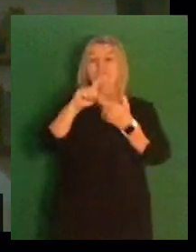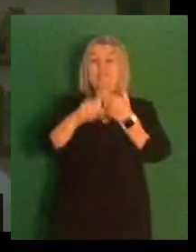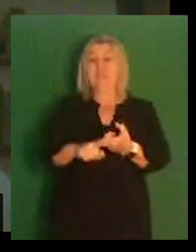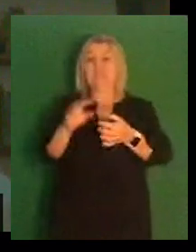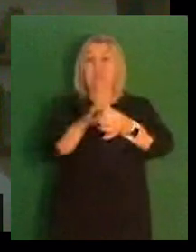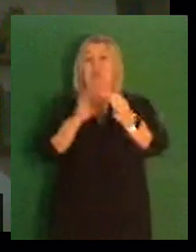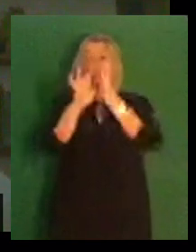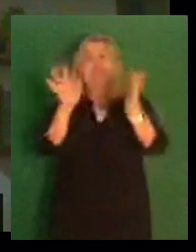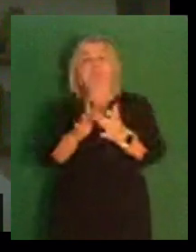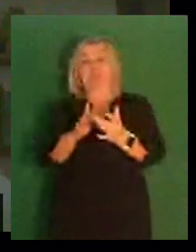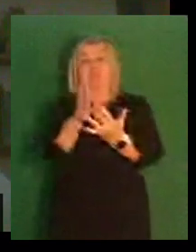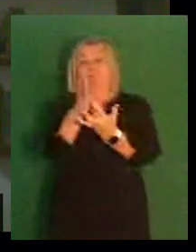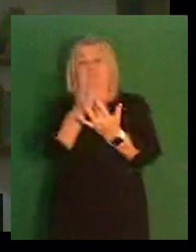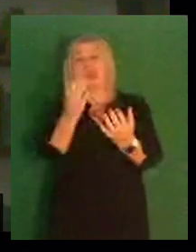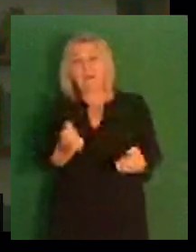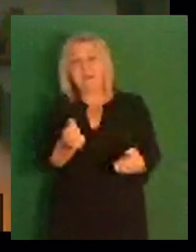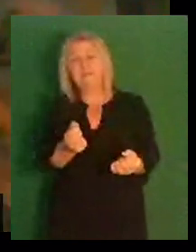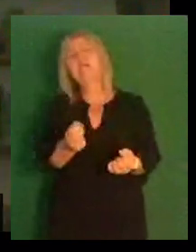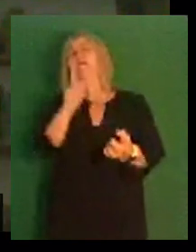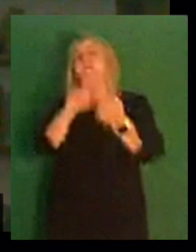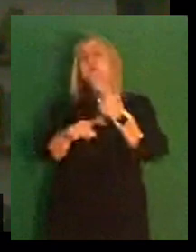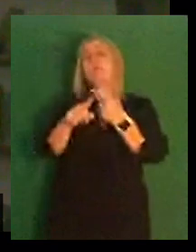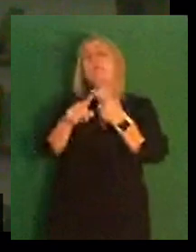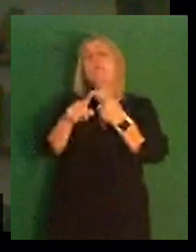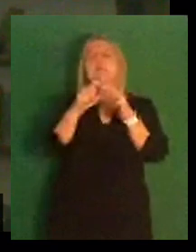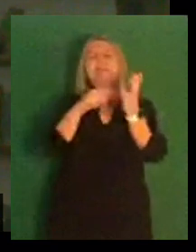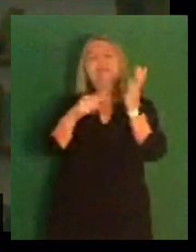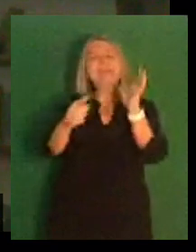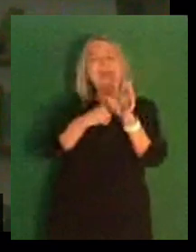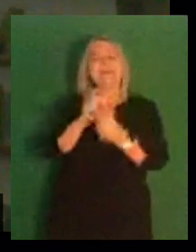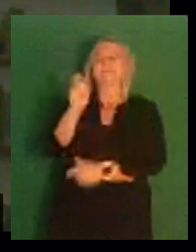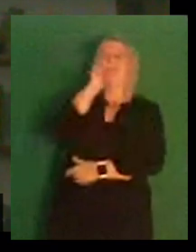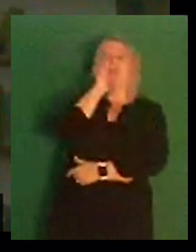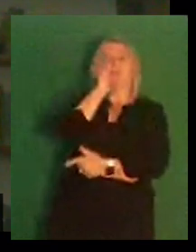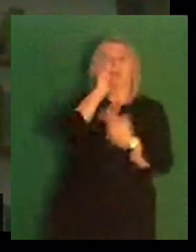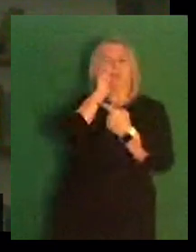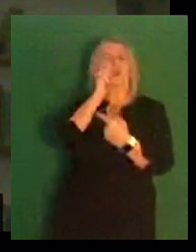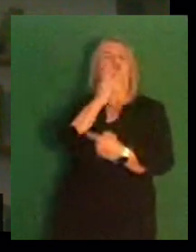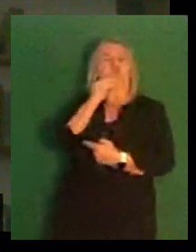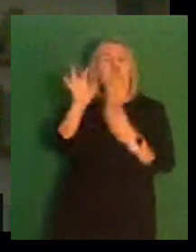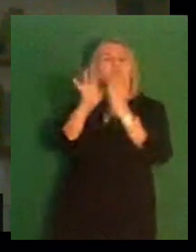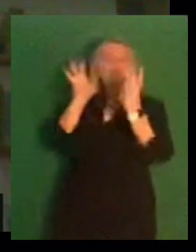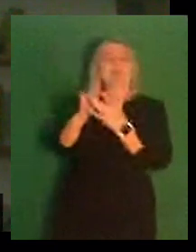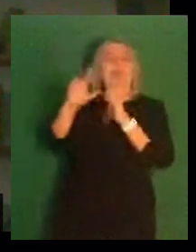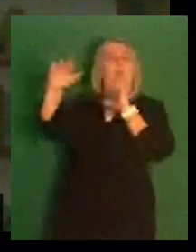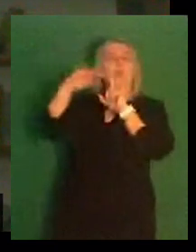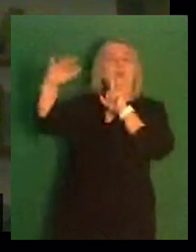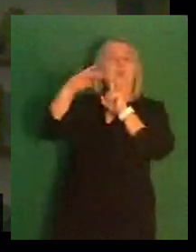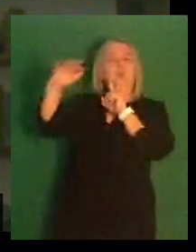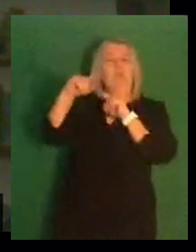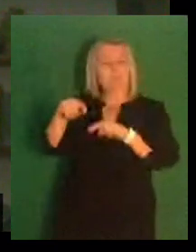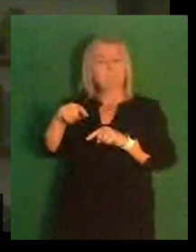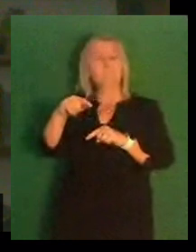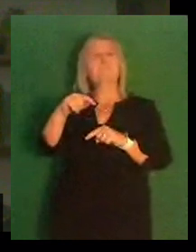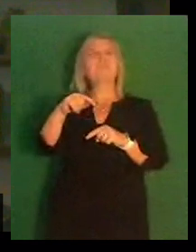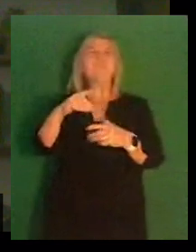most people have mobile phones. So we found, I mean, this is of course retrospectively, we found I think something like 60% of our audience were